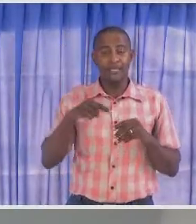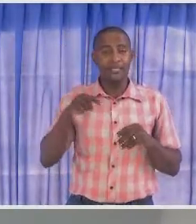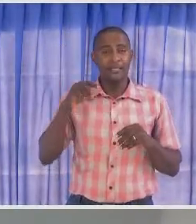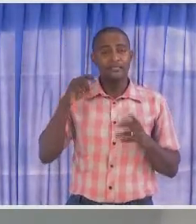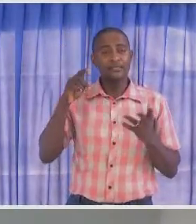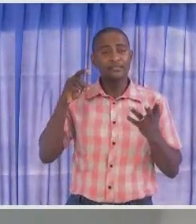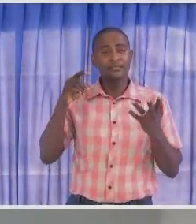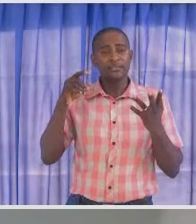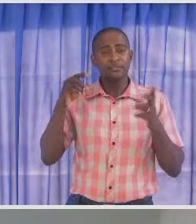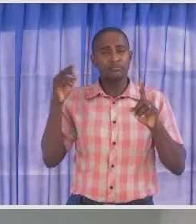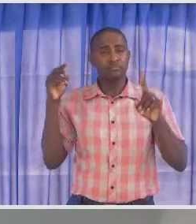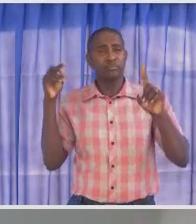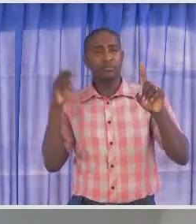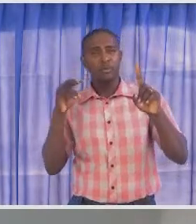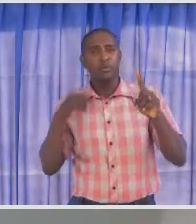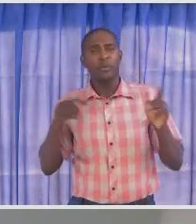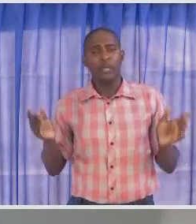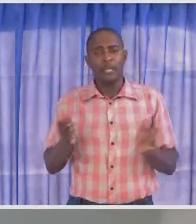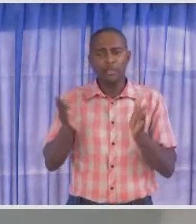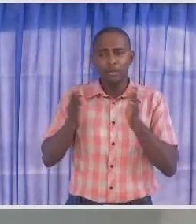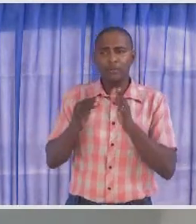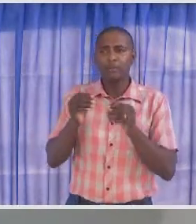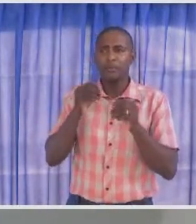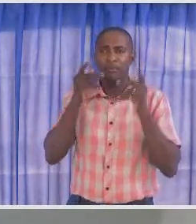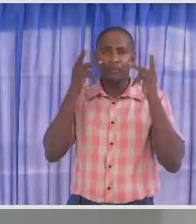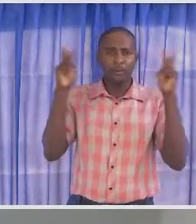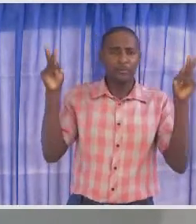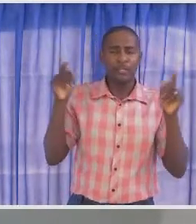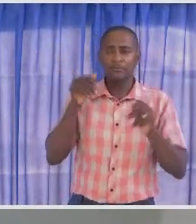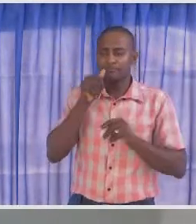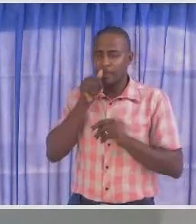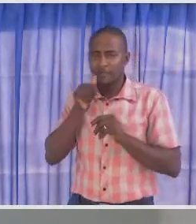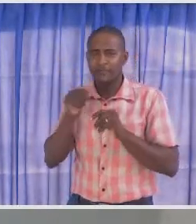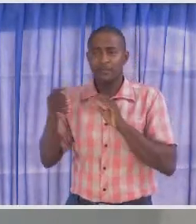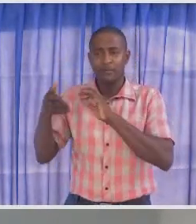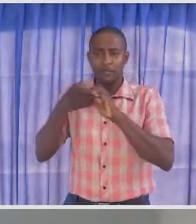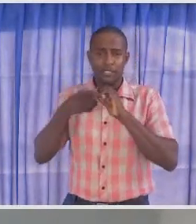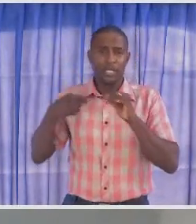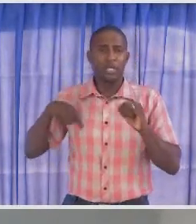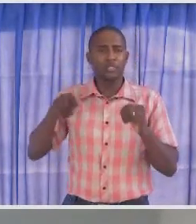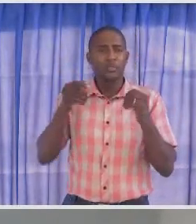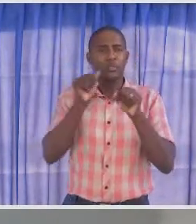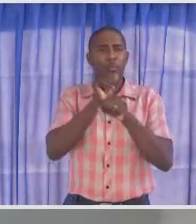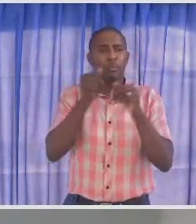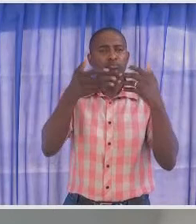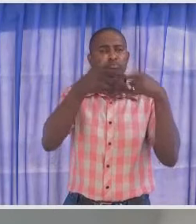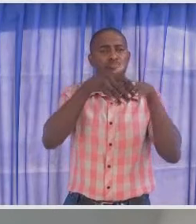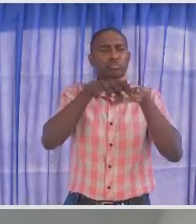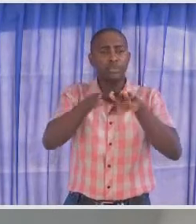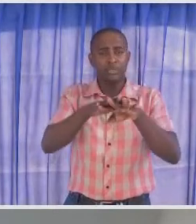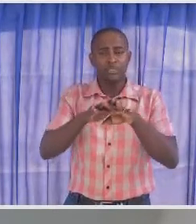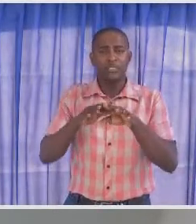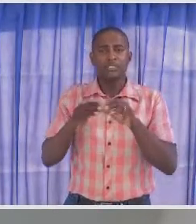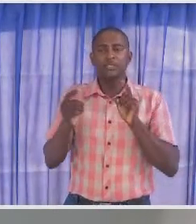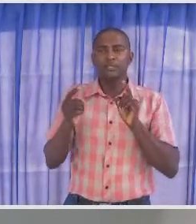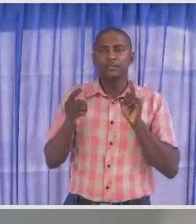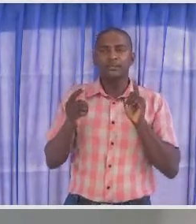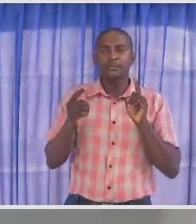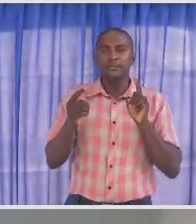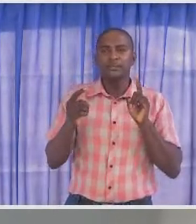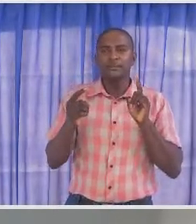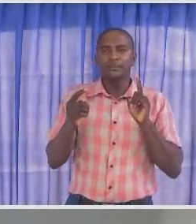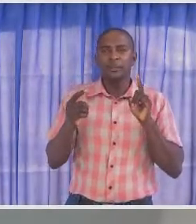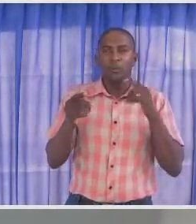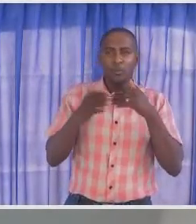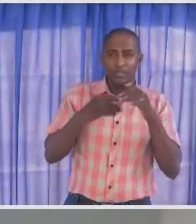and pursuing more public-private partnerships as we work collaboratively to meet the needs of the industry